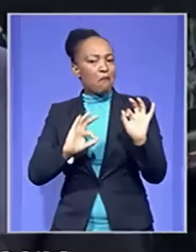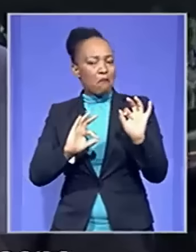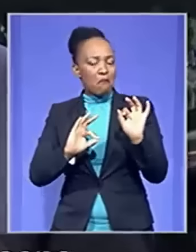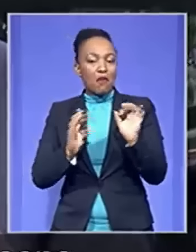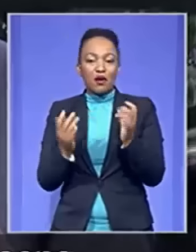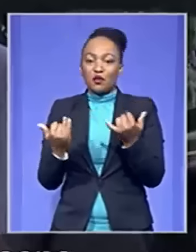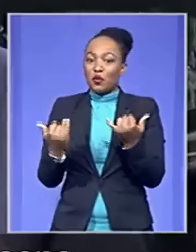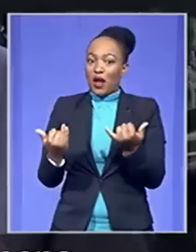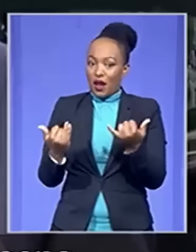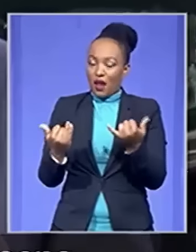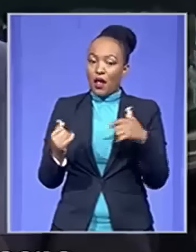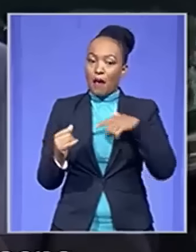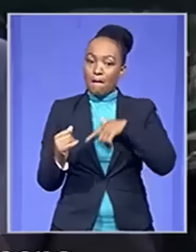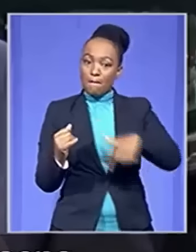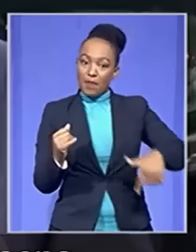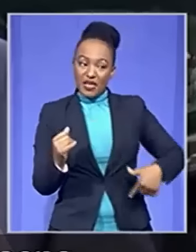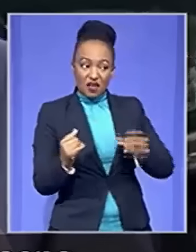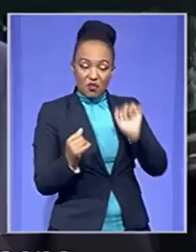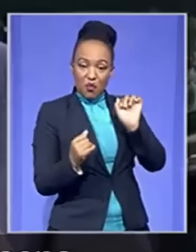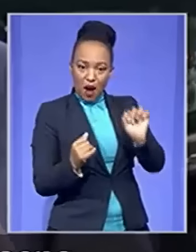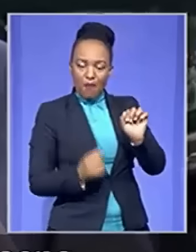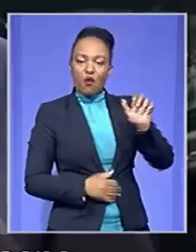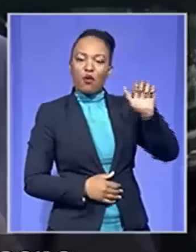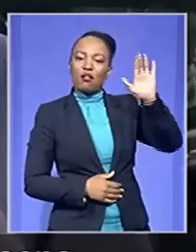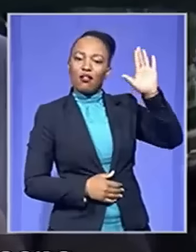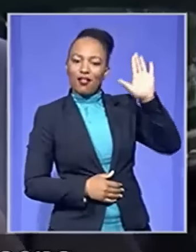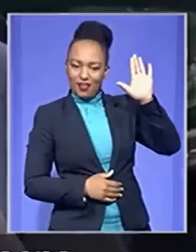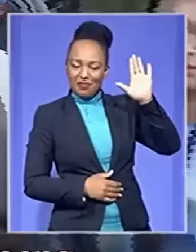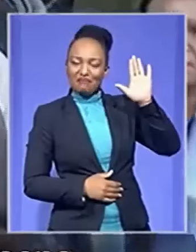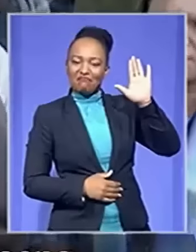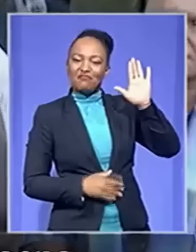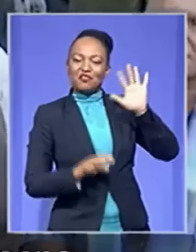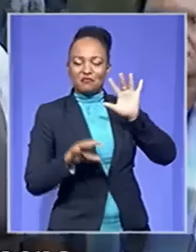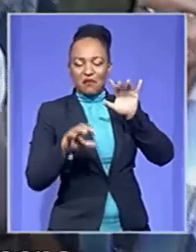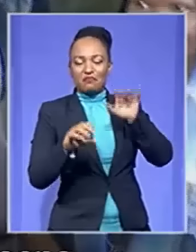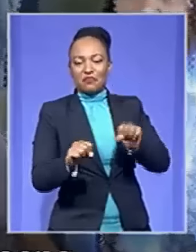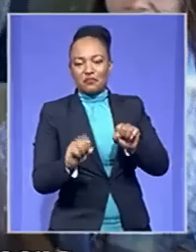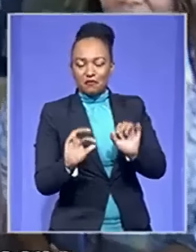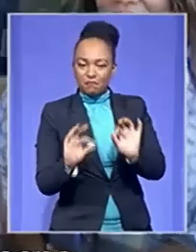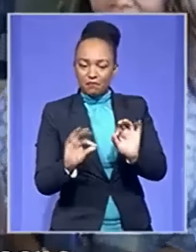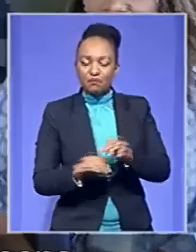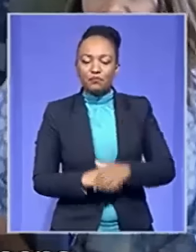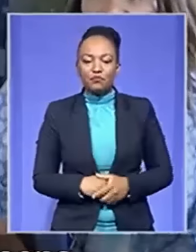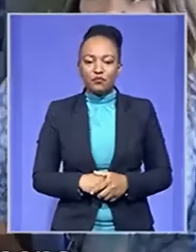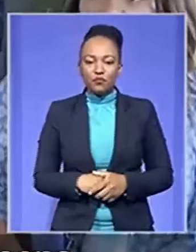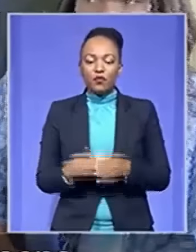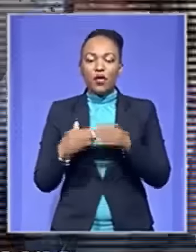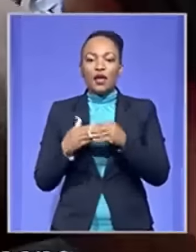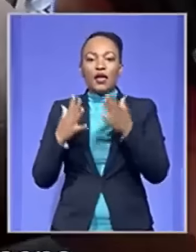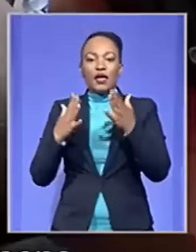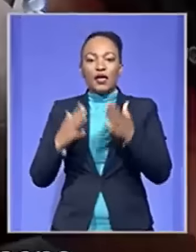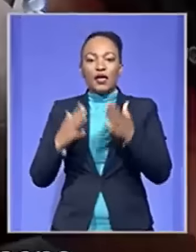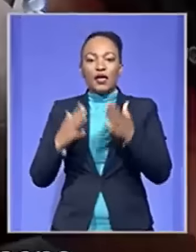will inaugurate their new president, and we're looking forward to working with them. Baetapele ba mehleng ba naga ena ya Botswana le bona ba